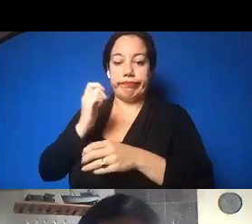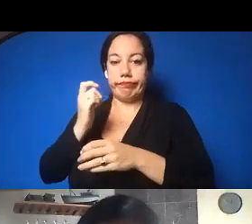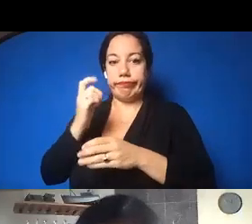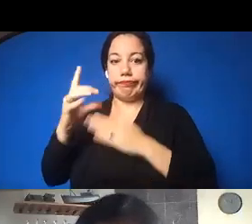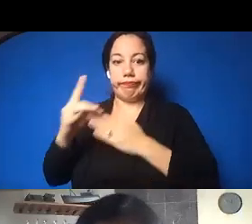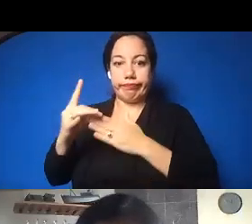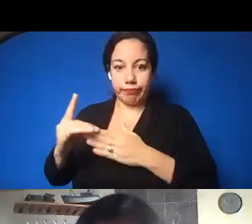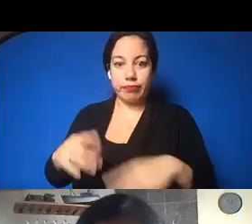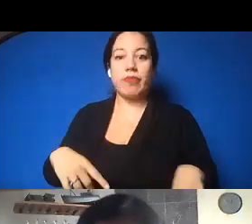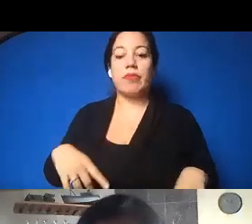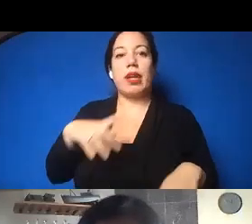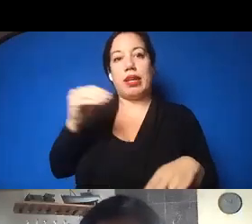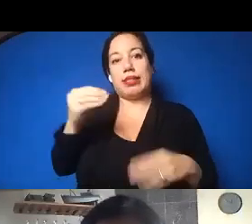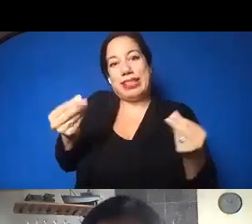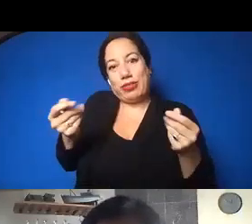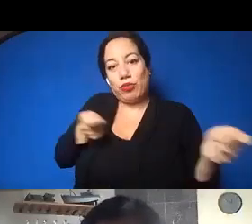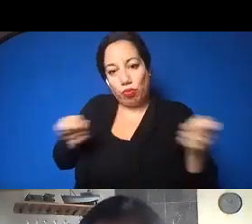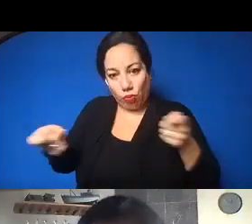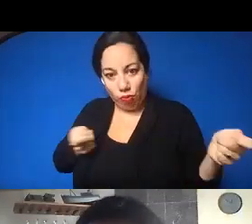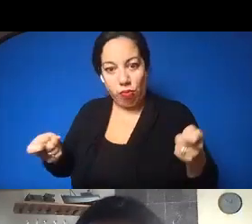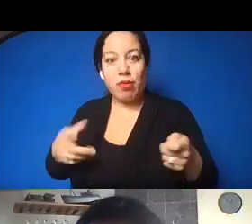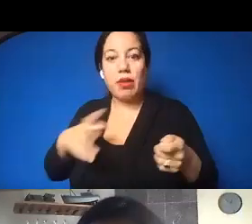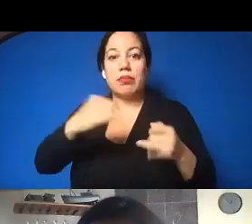What we've seen is that routes are getting cut off,